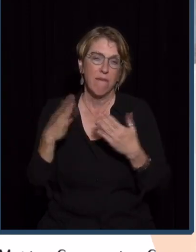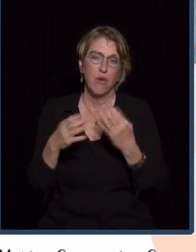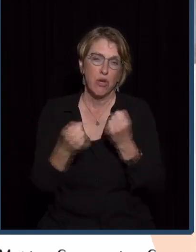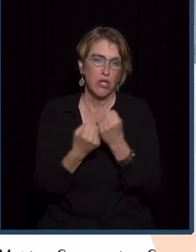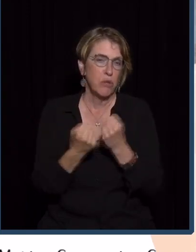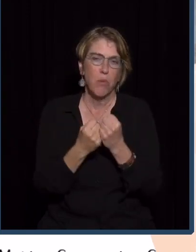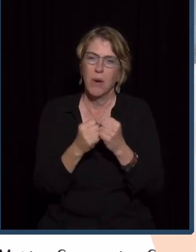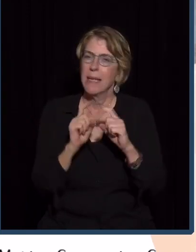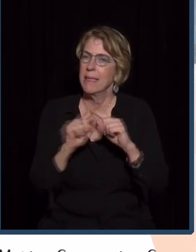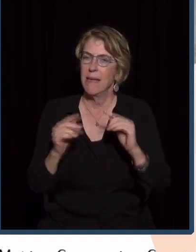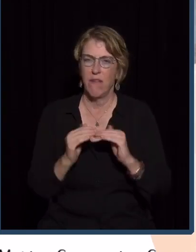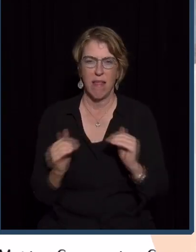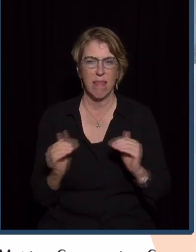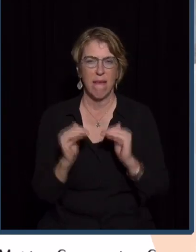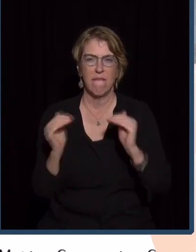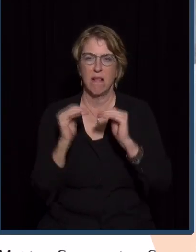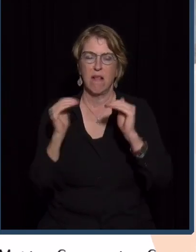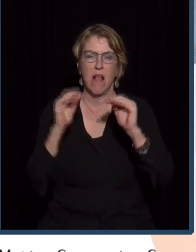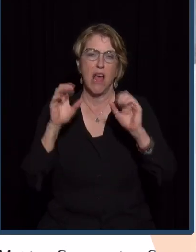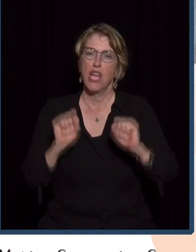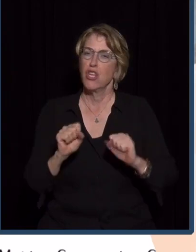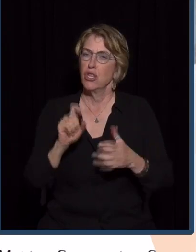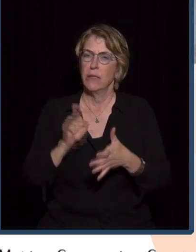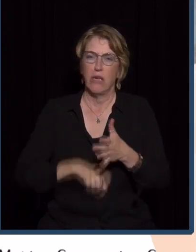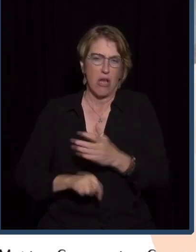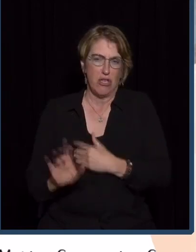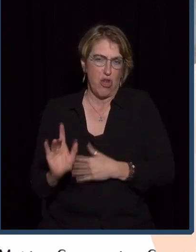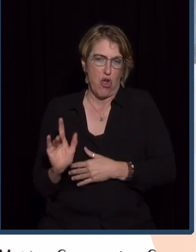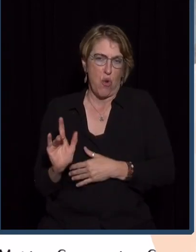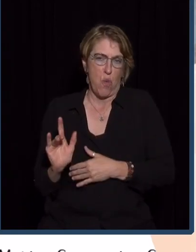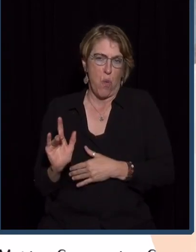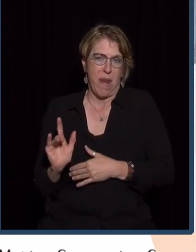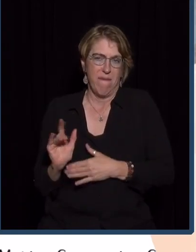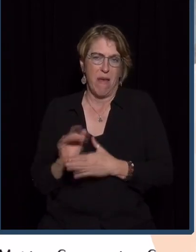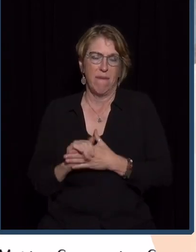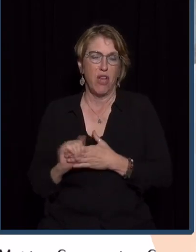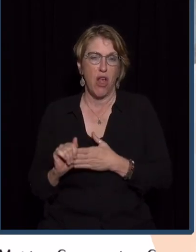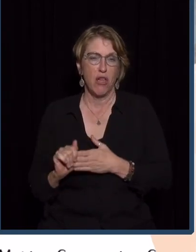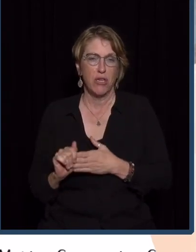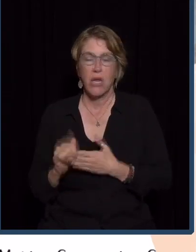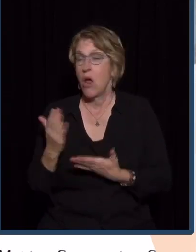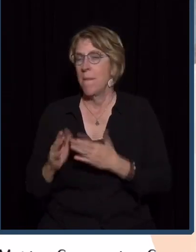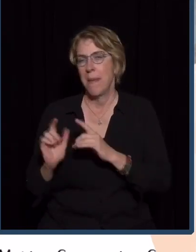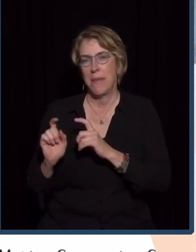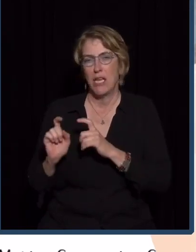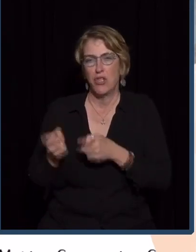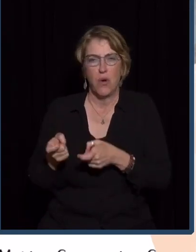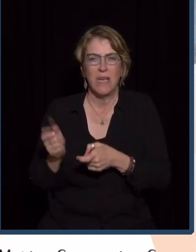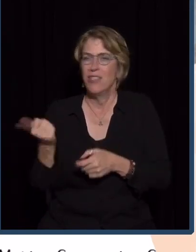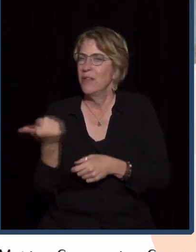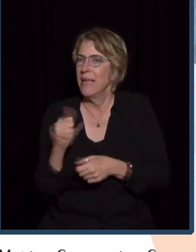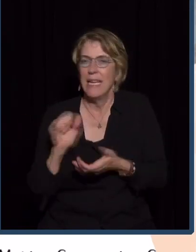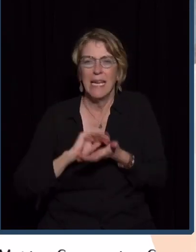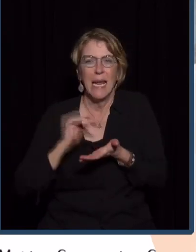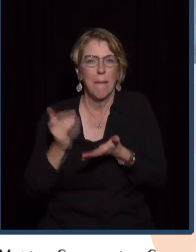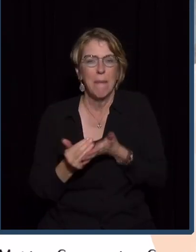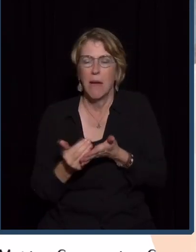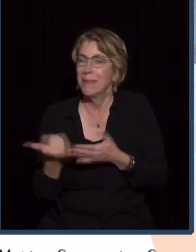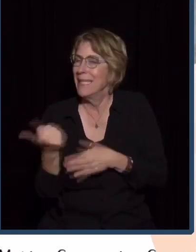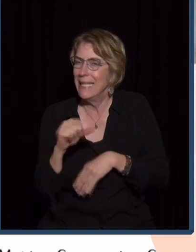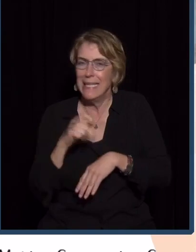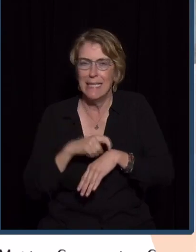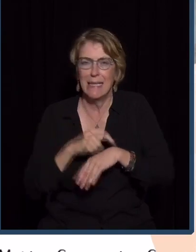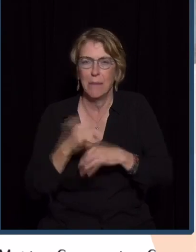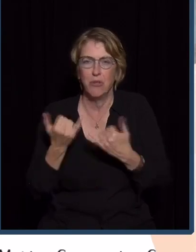level tonight, starting at as little as $25. You can also make a donation of any amount at any time tonight,